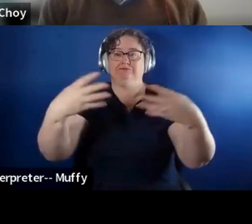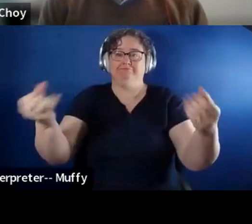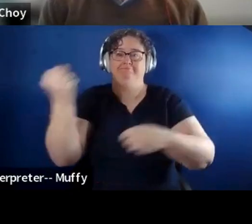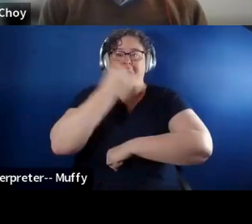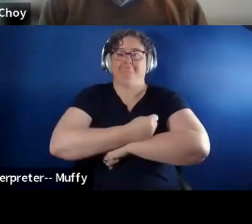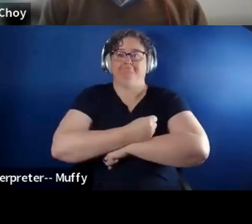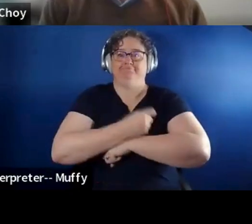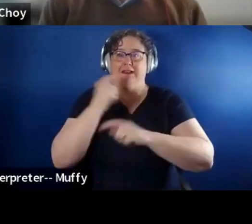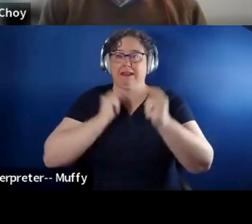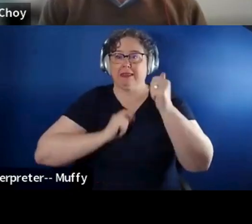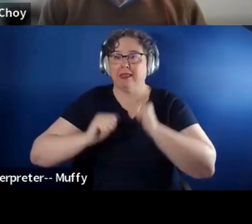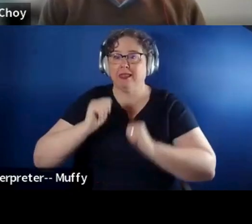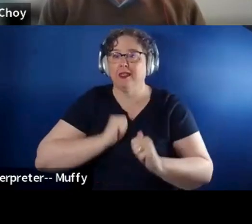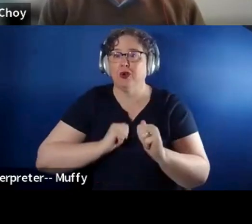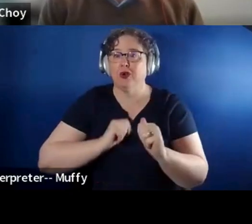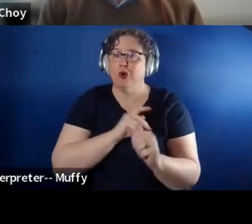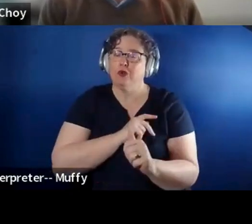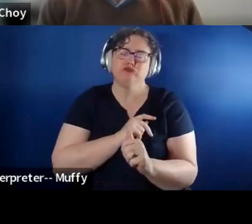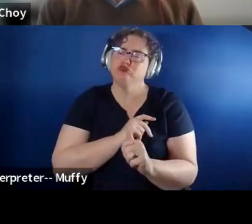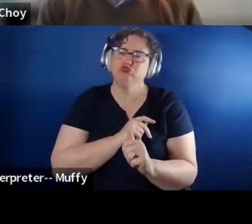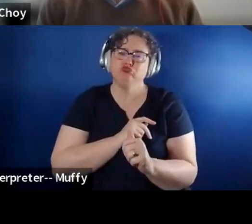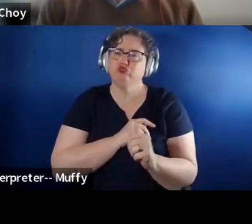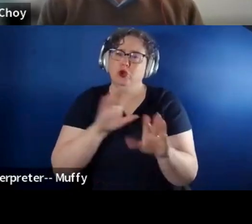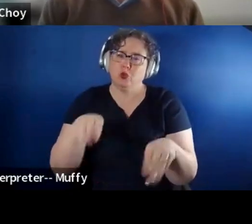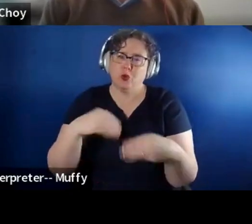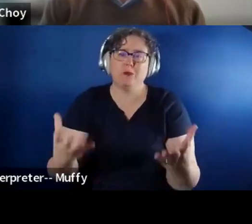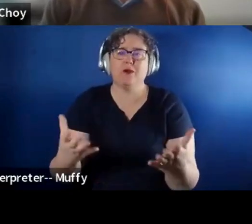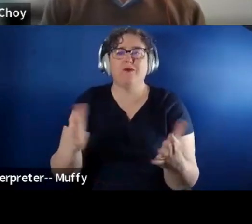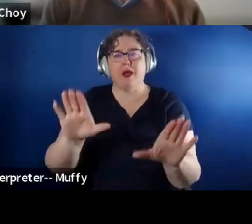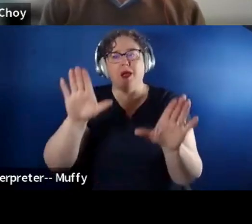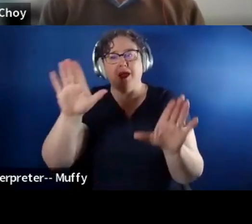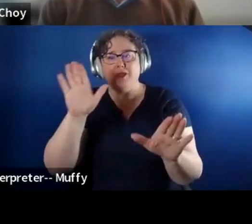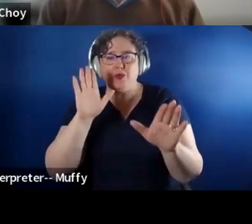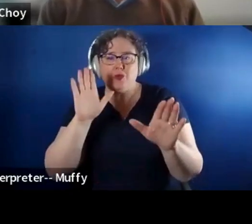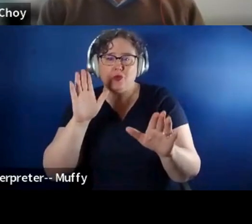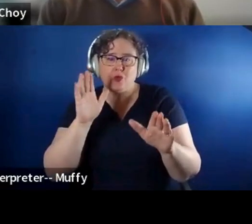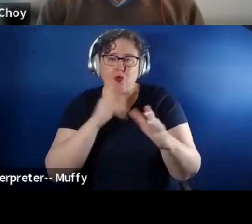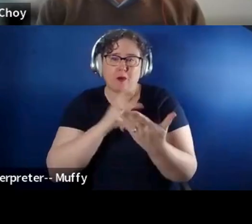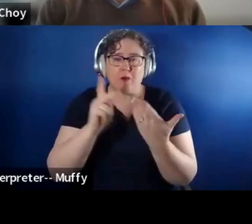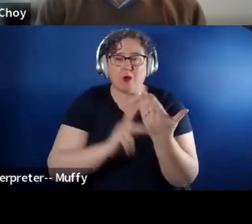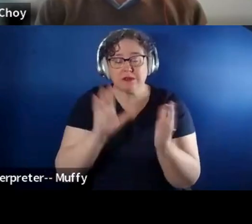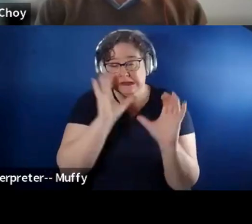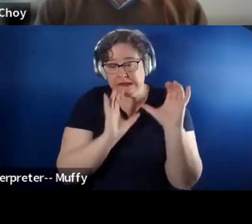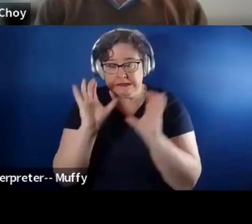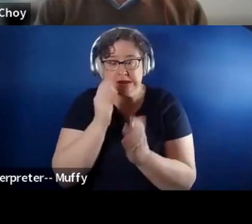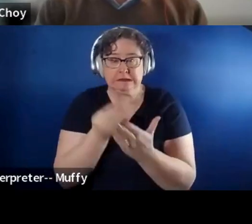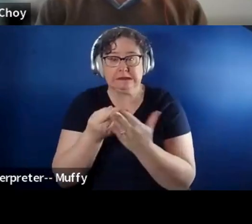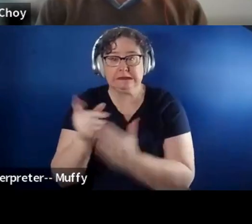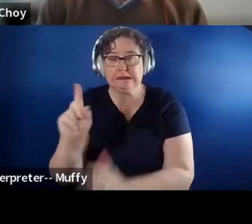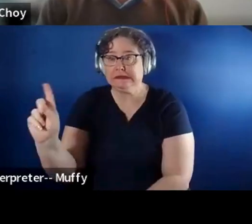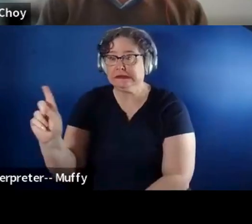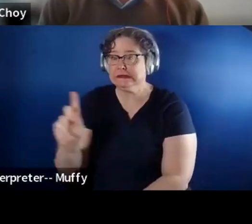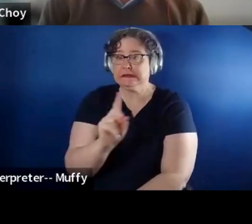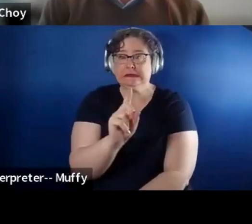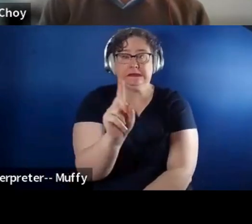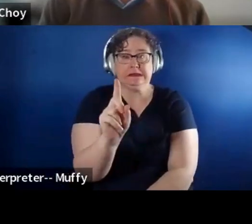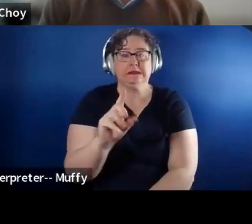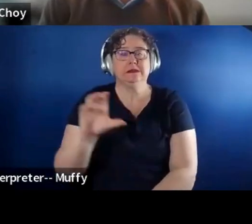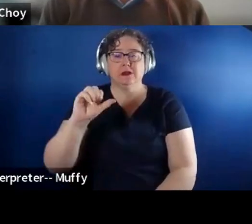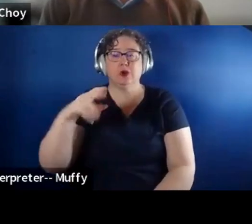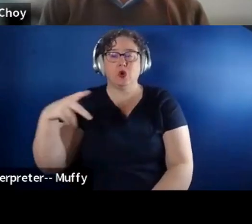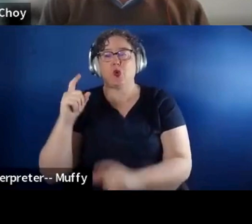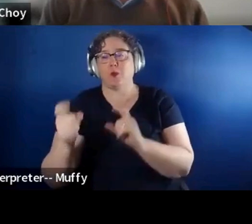want to continue to provide the great programming that you do. So you have to look for the money elsewhere. Where are they looking? Corporate